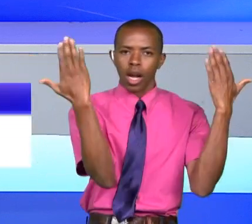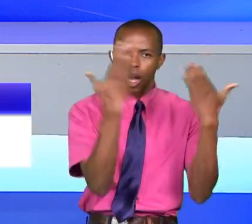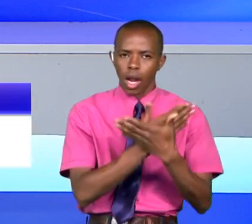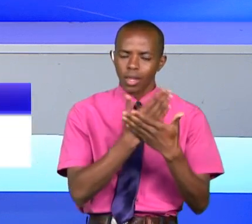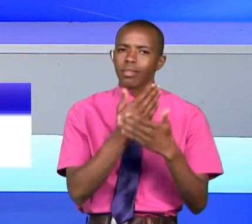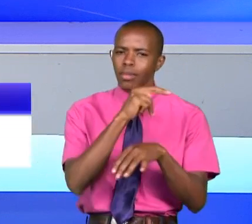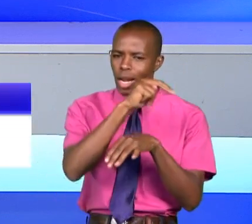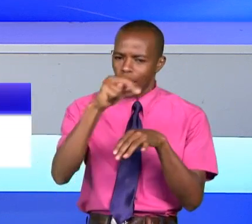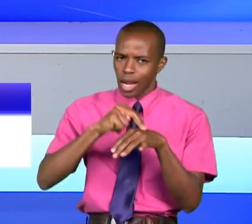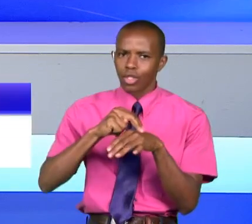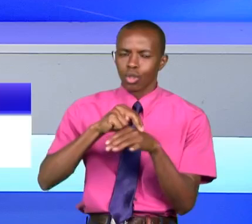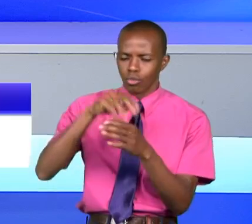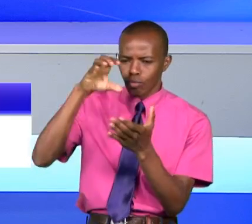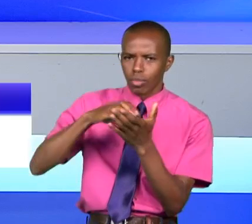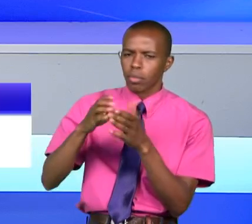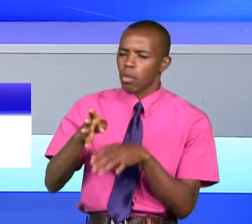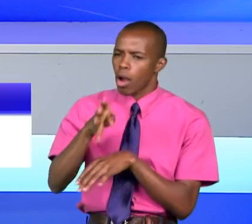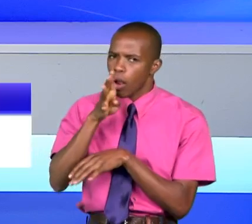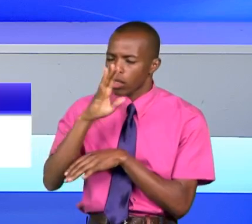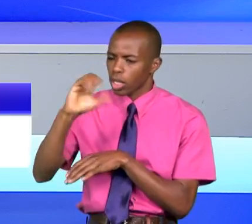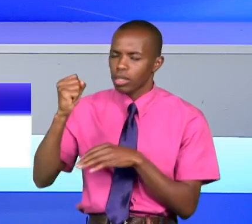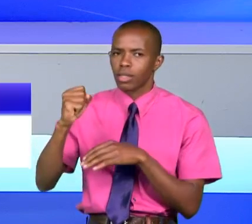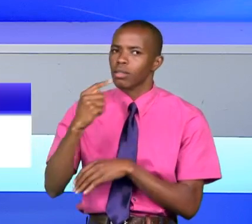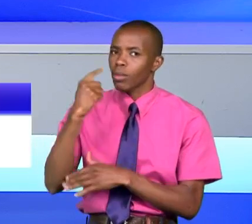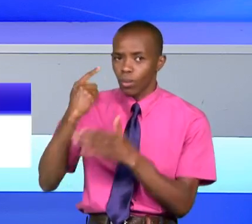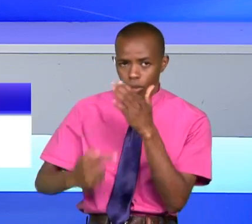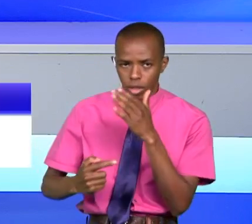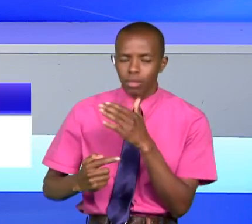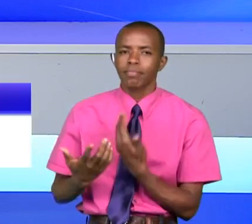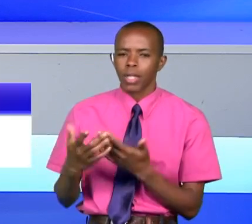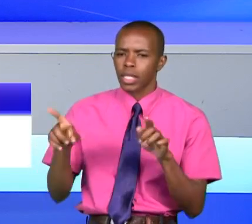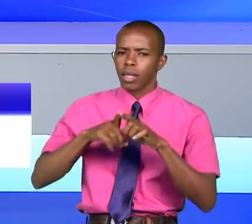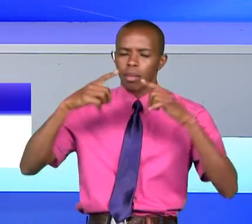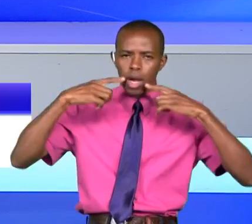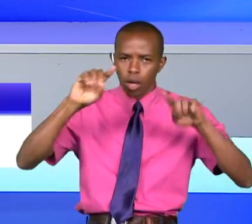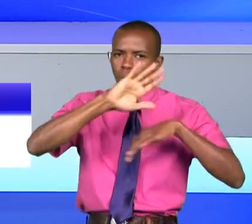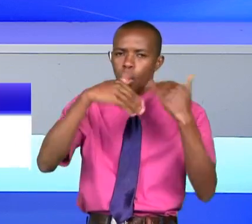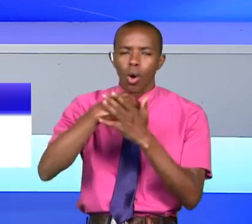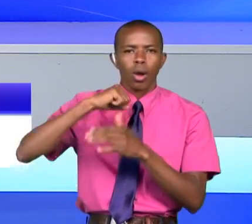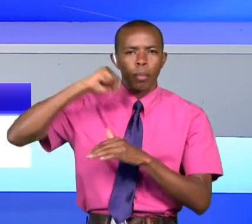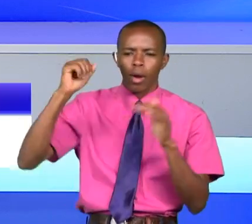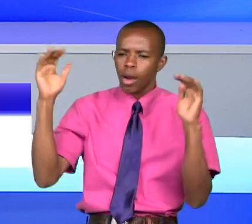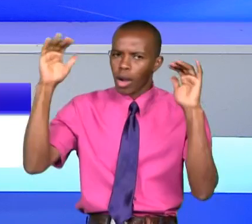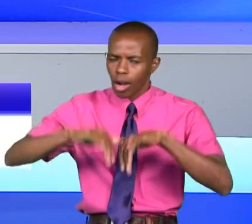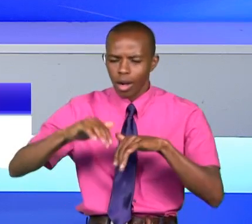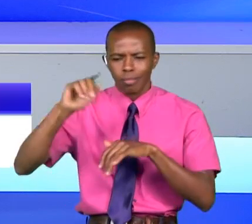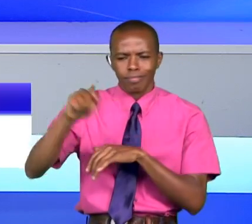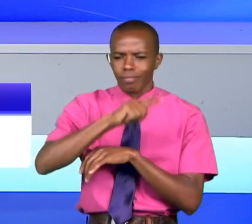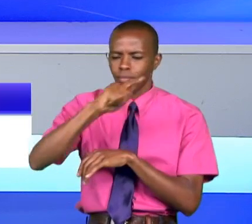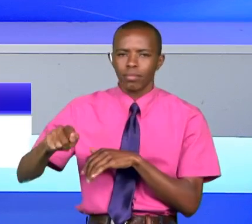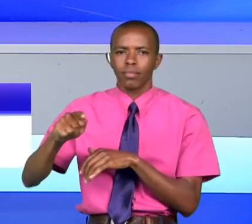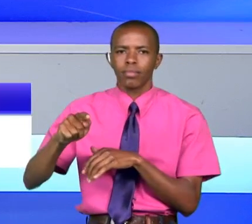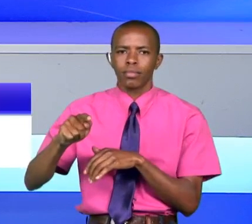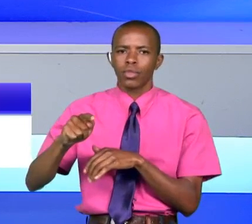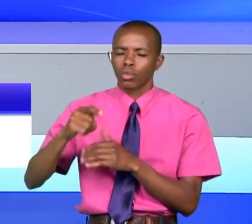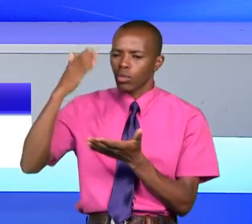National Health Status Update Address. Health Cabinet Secretary Mutahi Kagwe has also announced that all political gatherings have been suspended immediately in